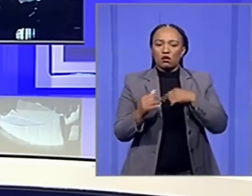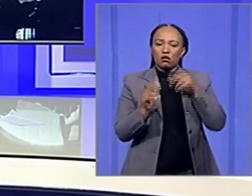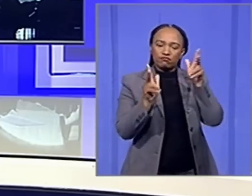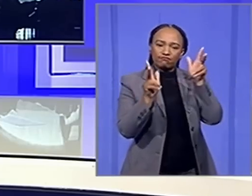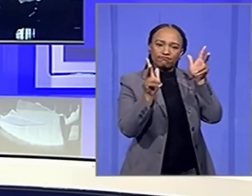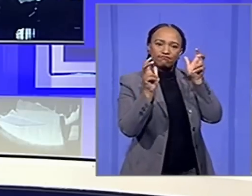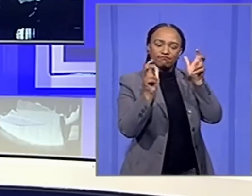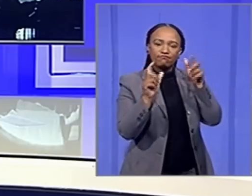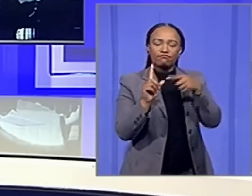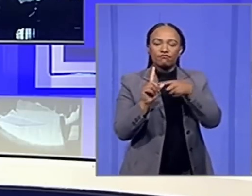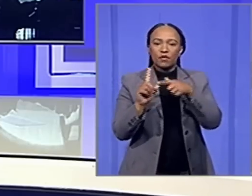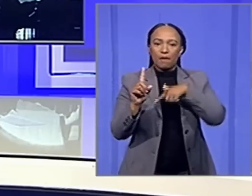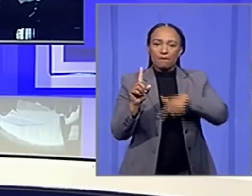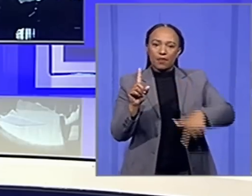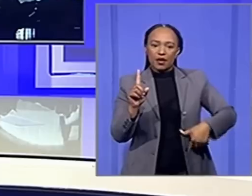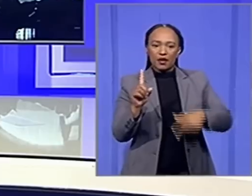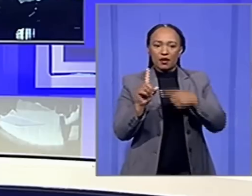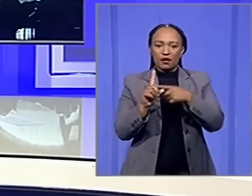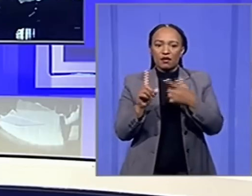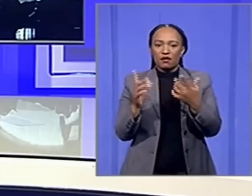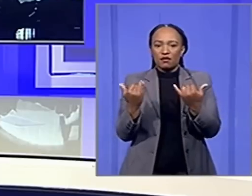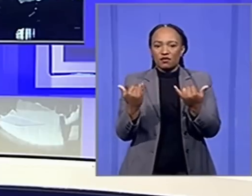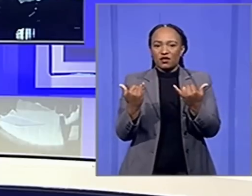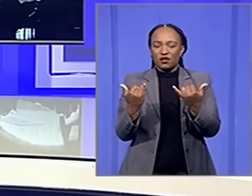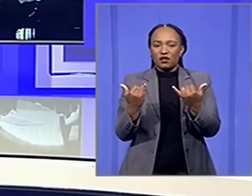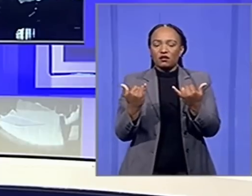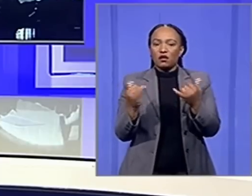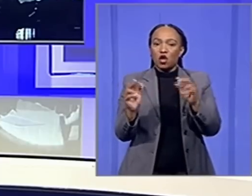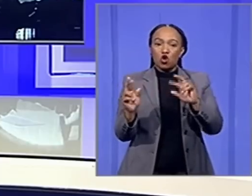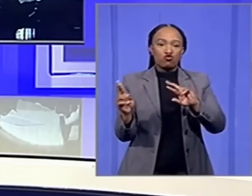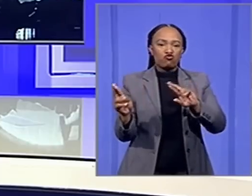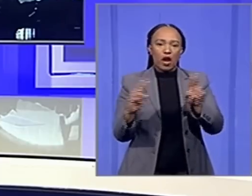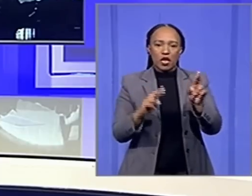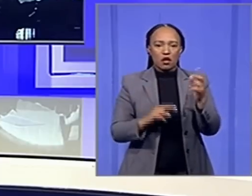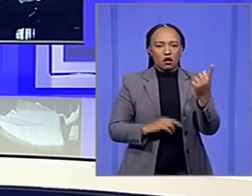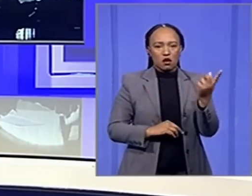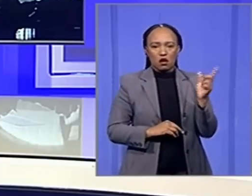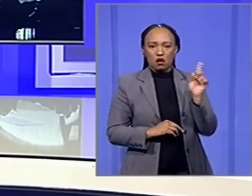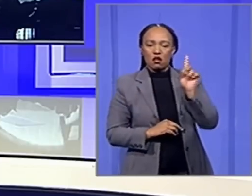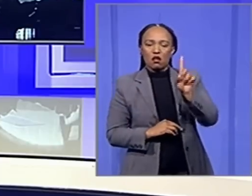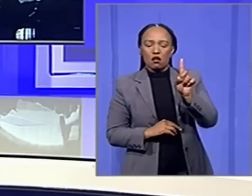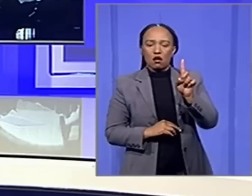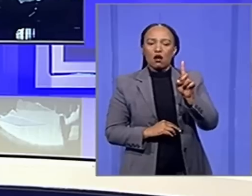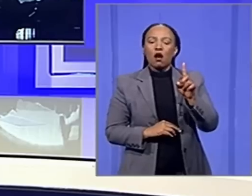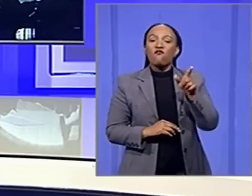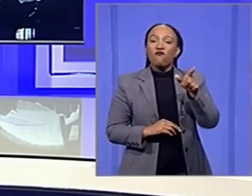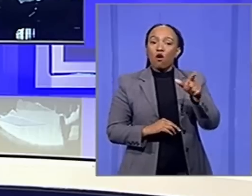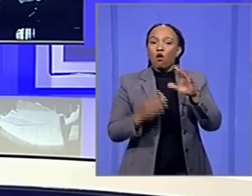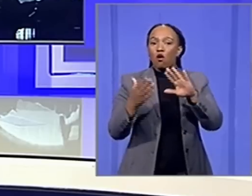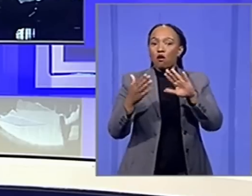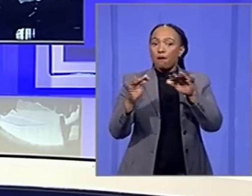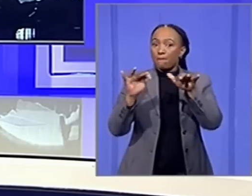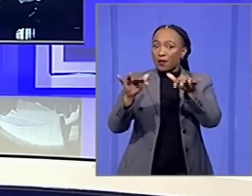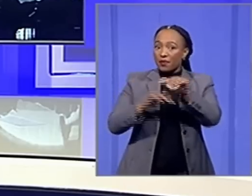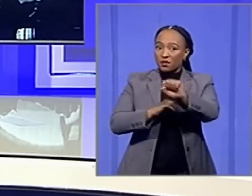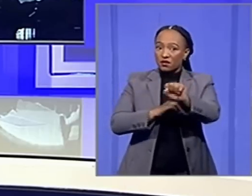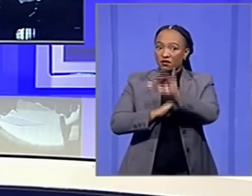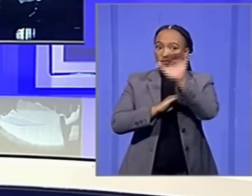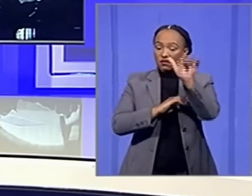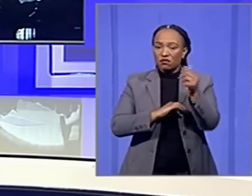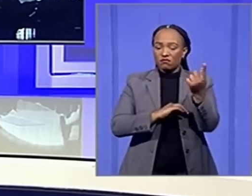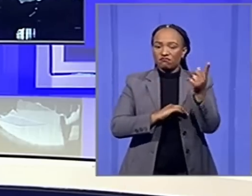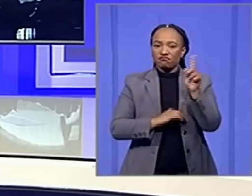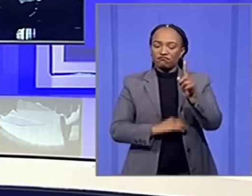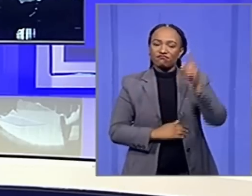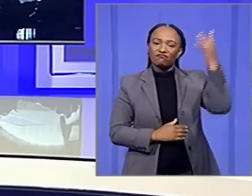mo President Cyril Ramaphosa ha soka a ema sethaleng bakeng sa ho tekela ba a ipuo mmamedi wena